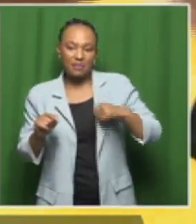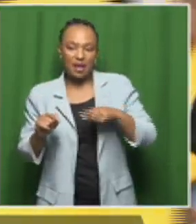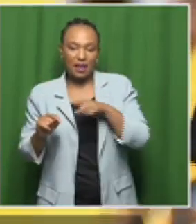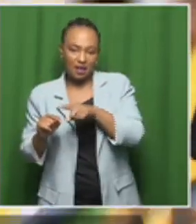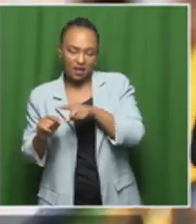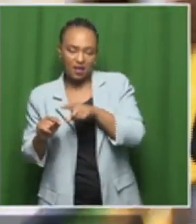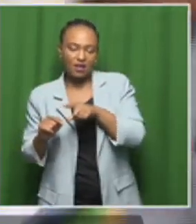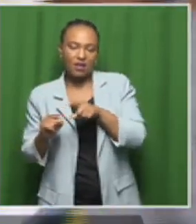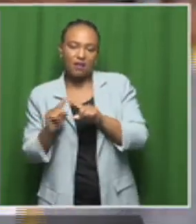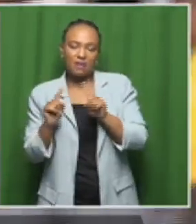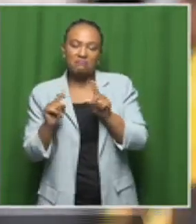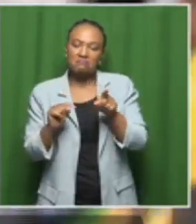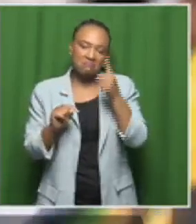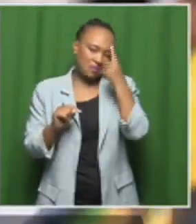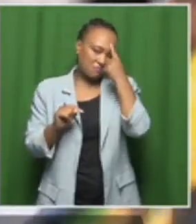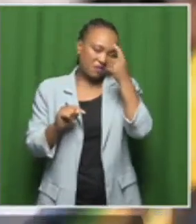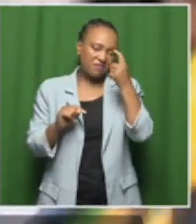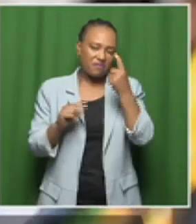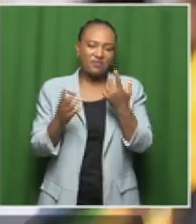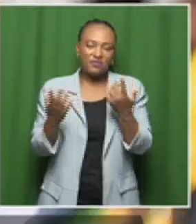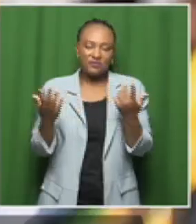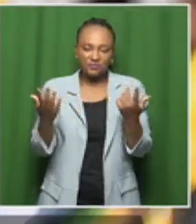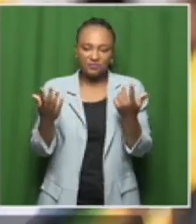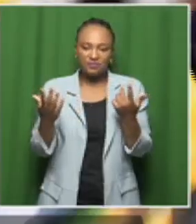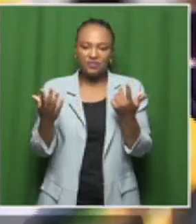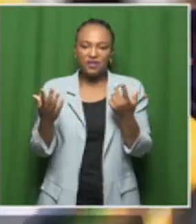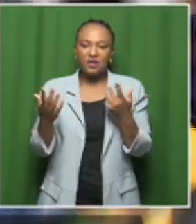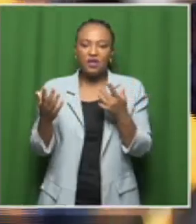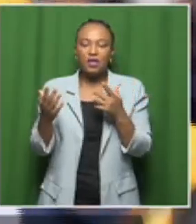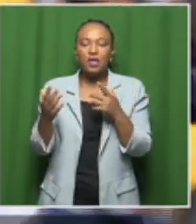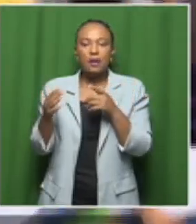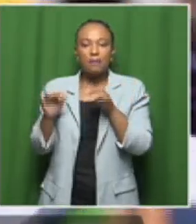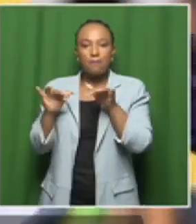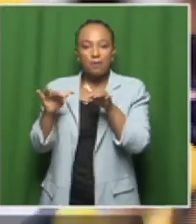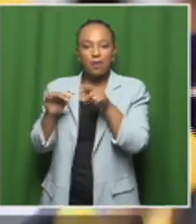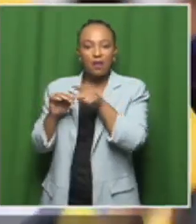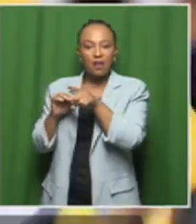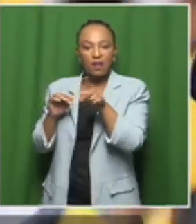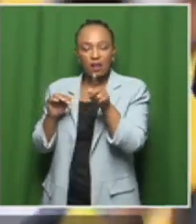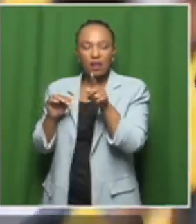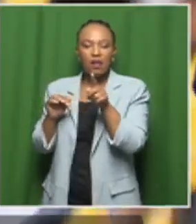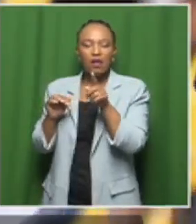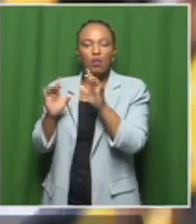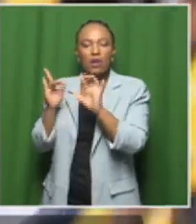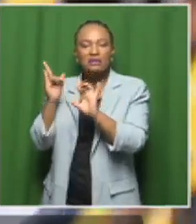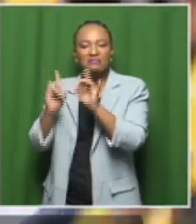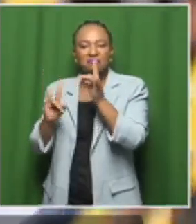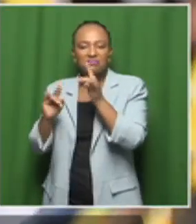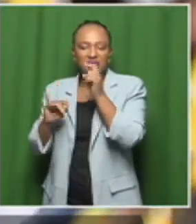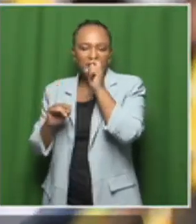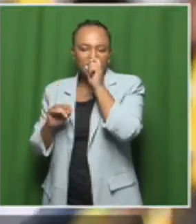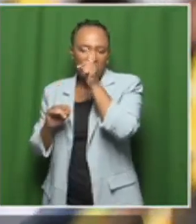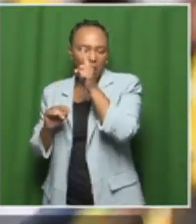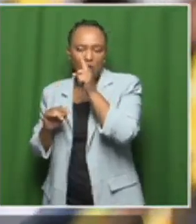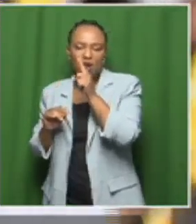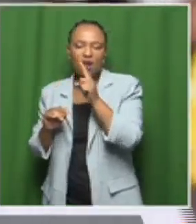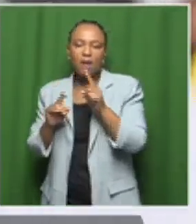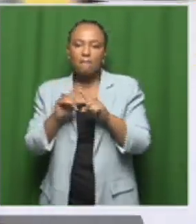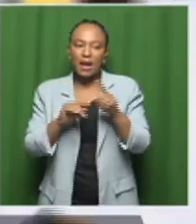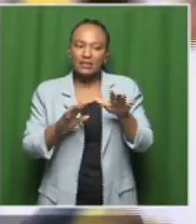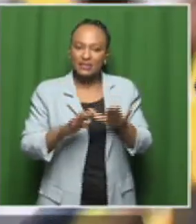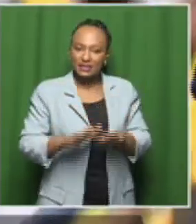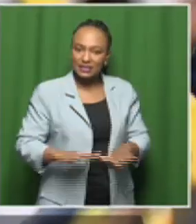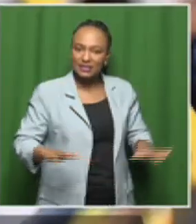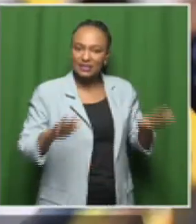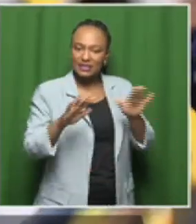believe in ensuring that they must assist and service the people in Constantia, Khayelitsha, Philippi, Guguletu, this